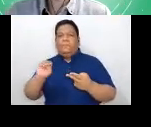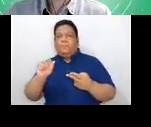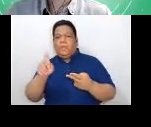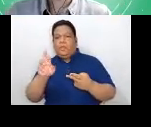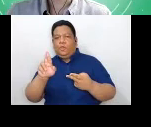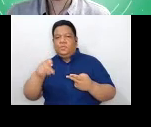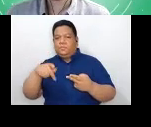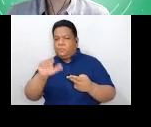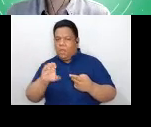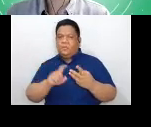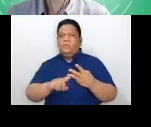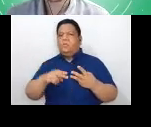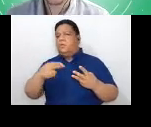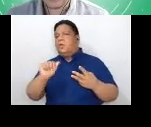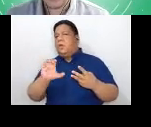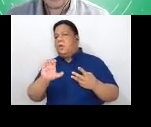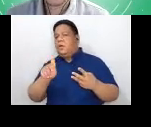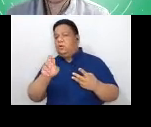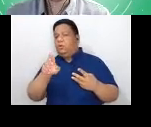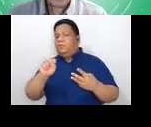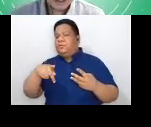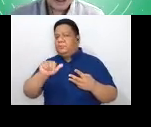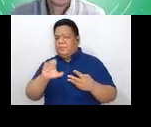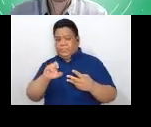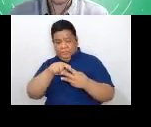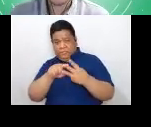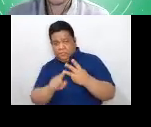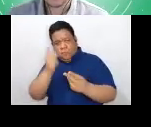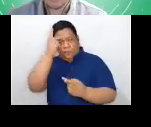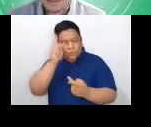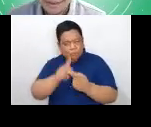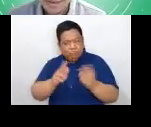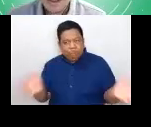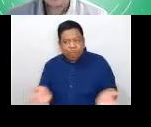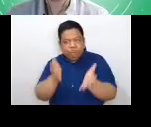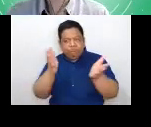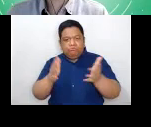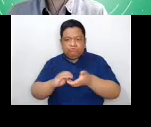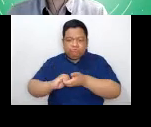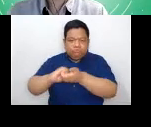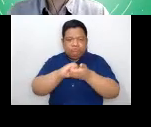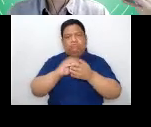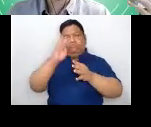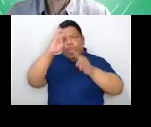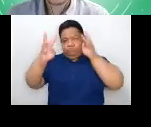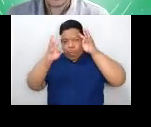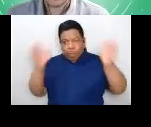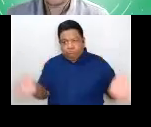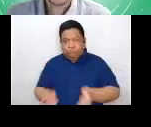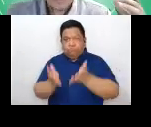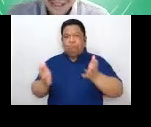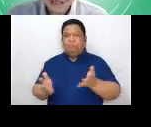are designed to foster creativity. They foster collaboration between people. They foster